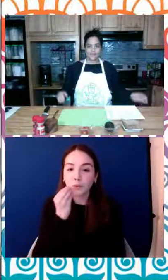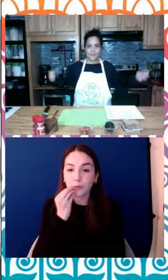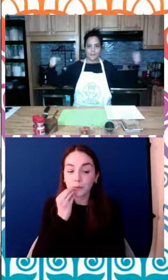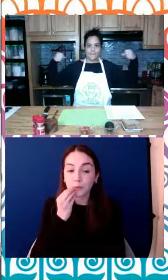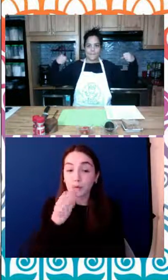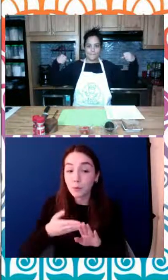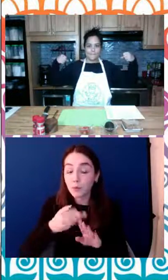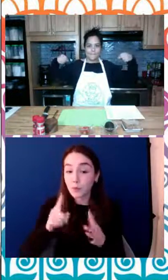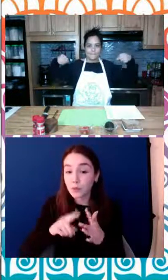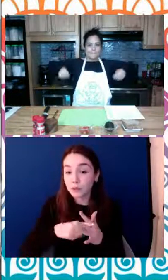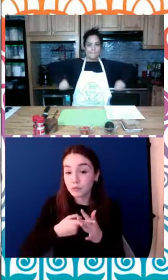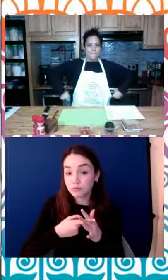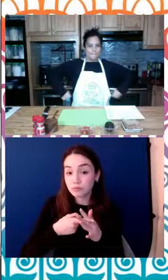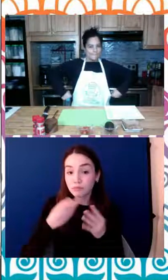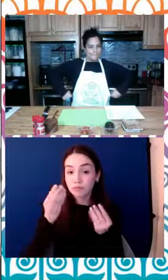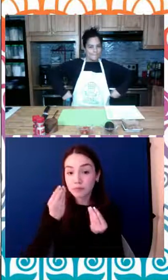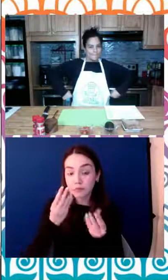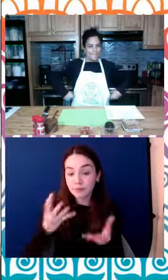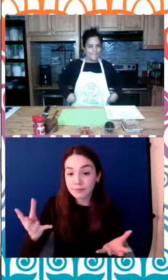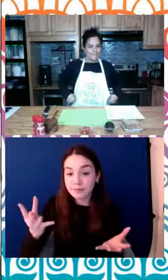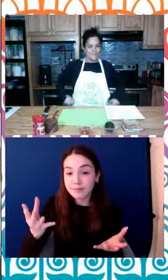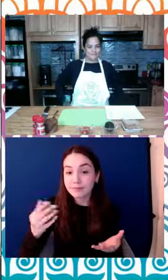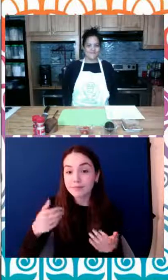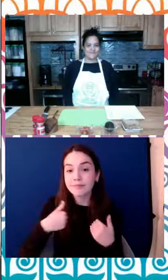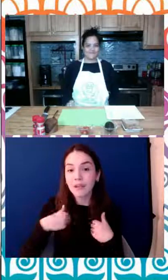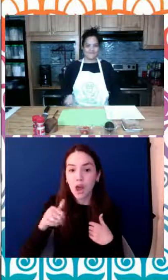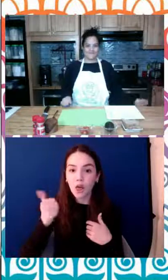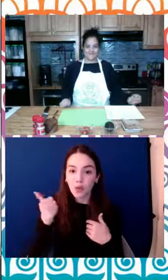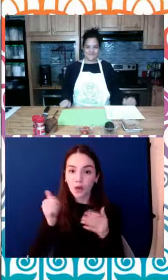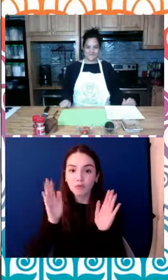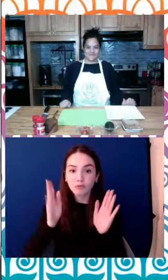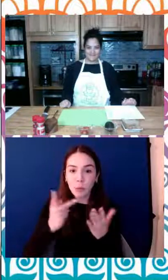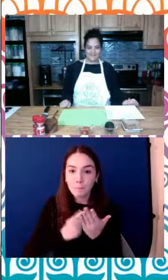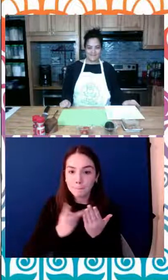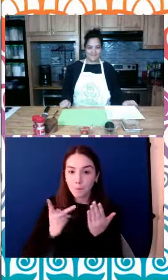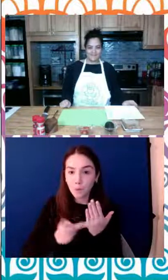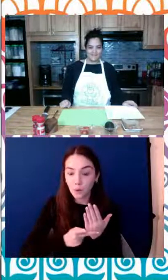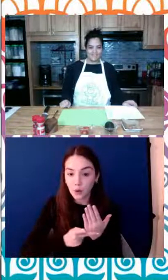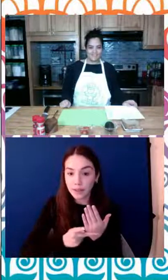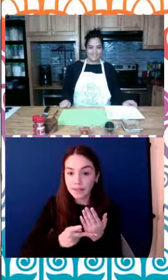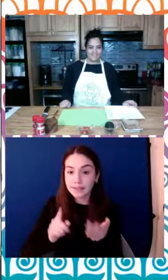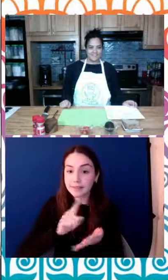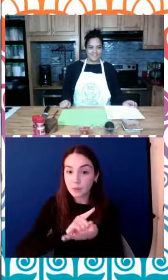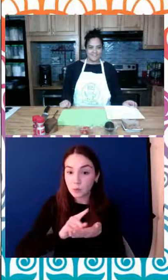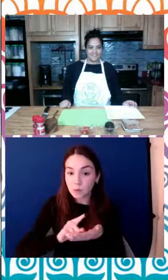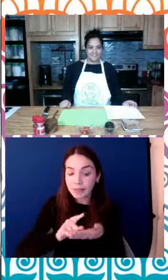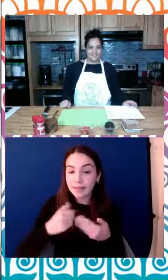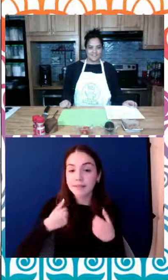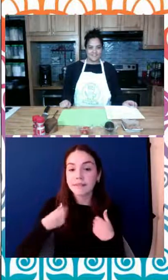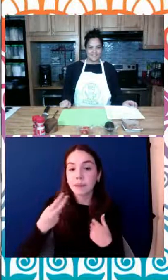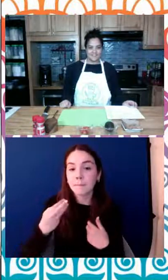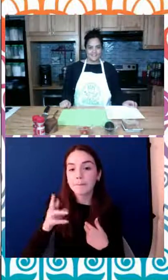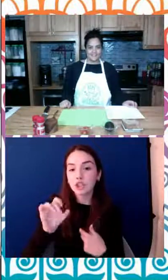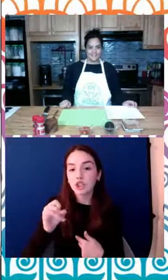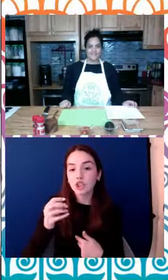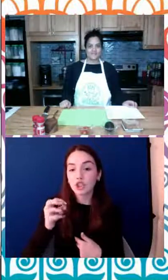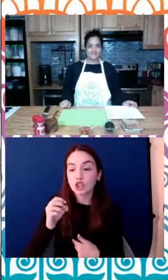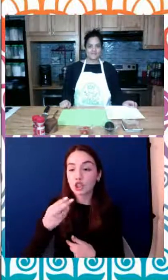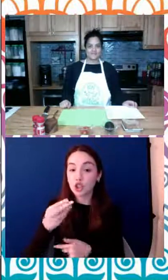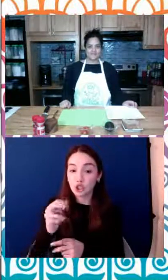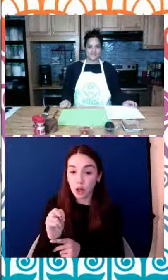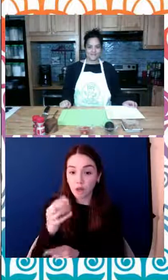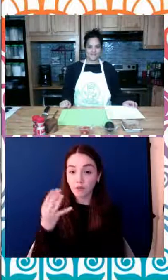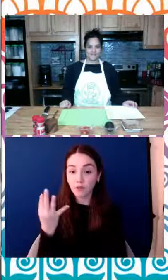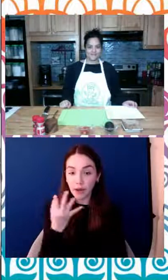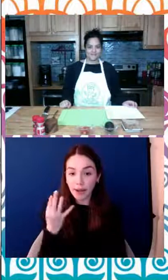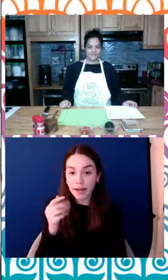that, just so you know, we have other great programs happening this week. We'll have Mr. John this Friday, so you can